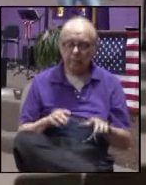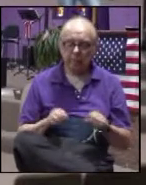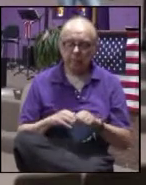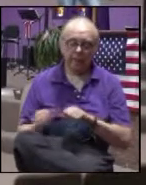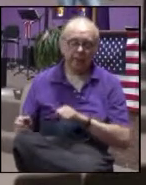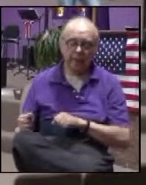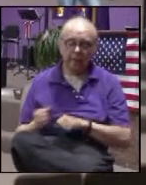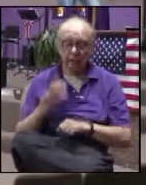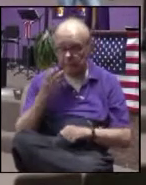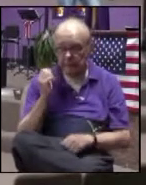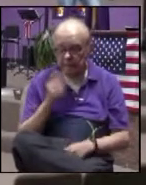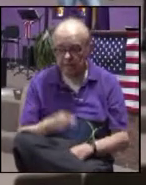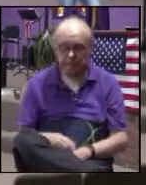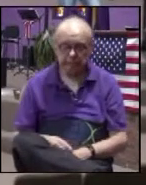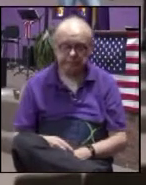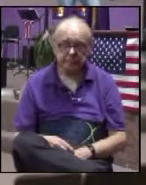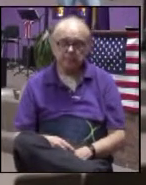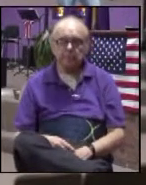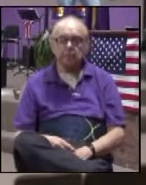forgotten about it.